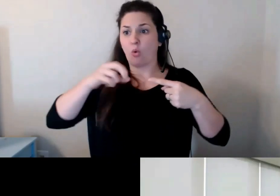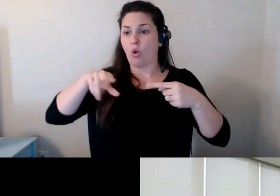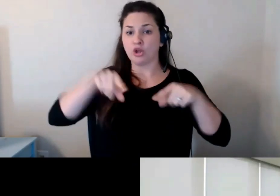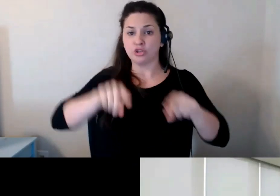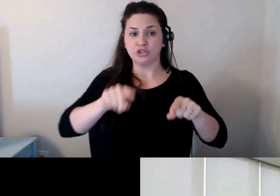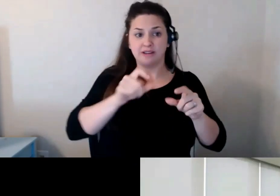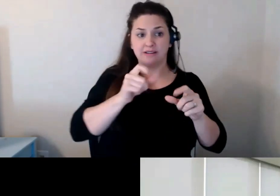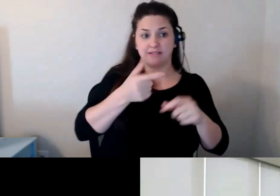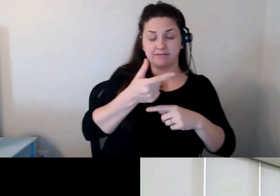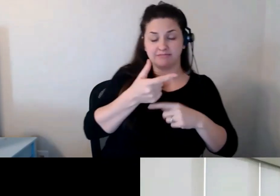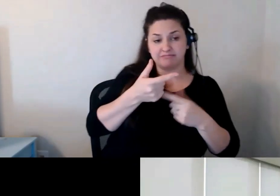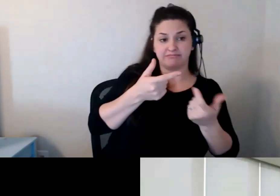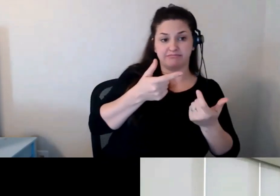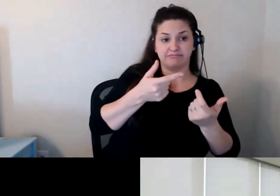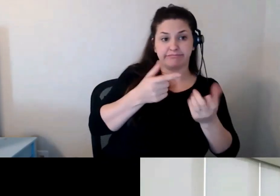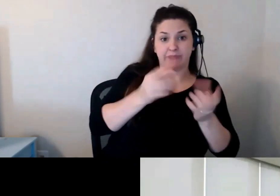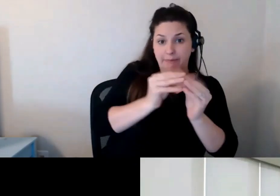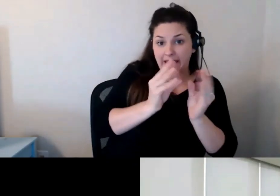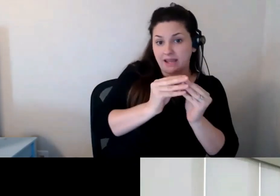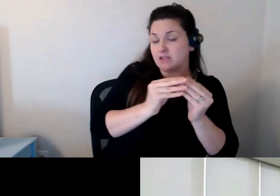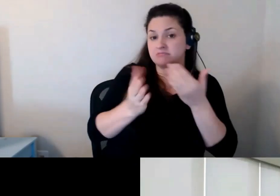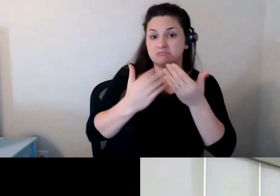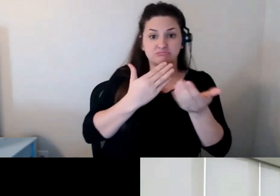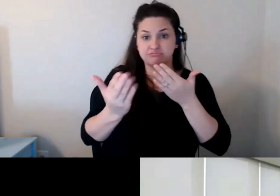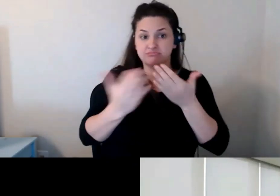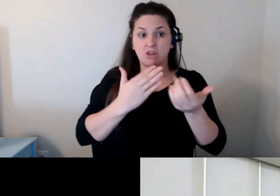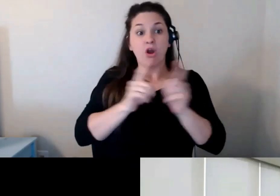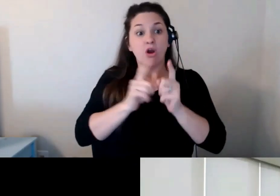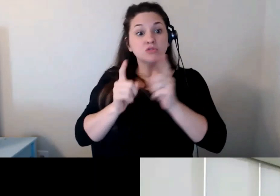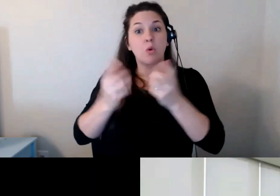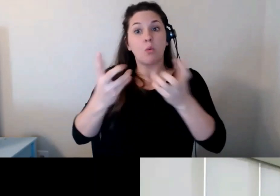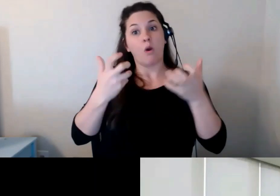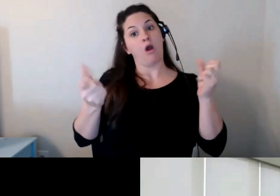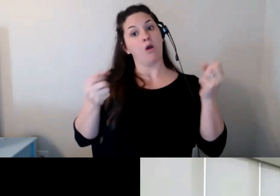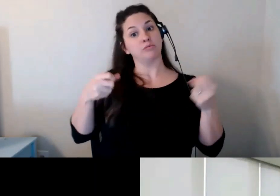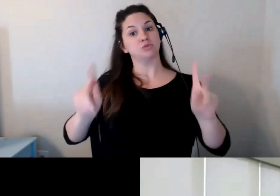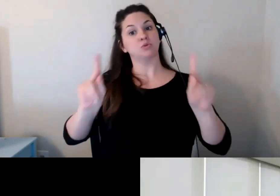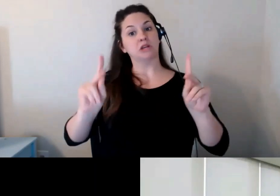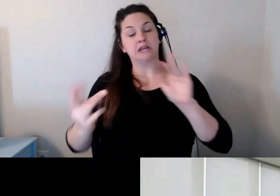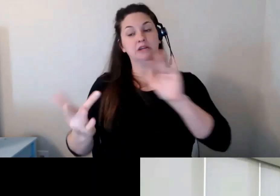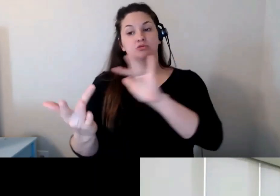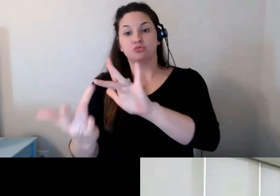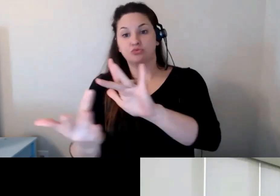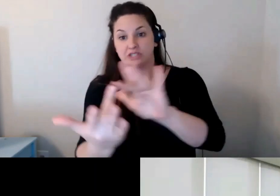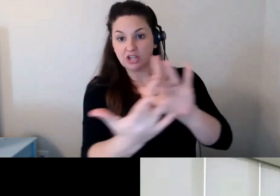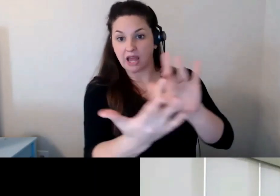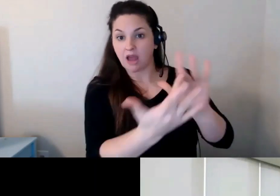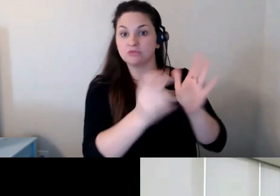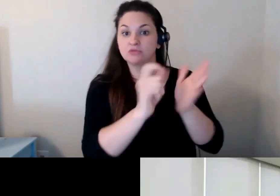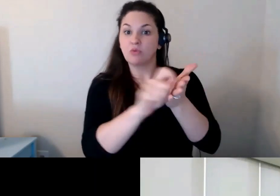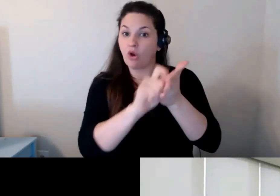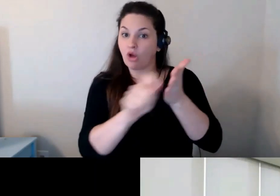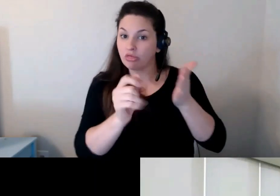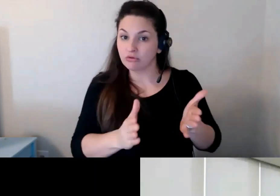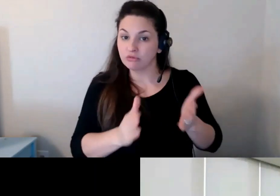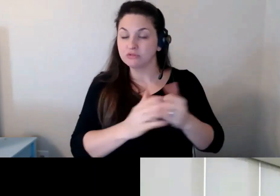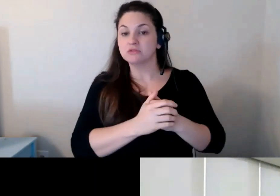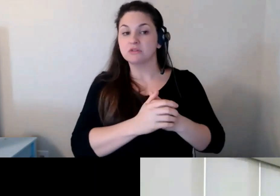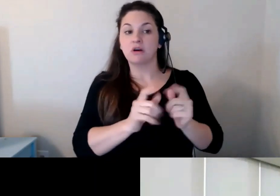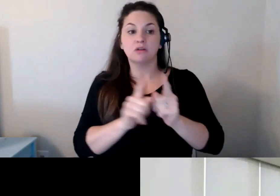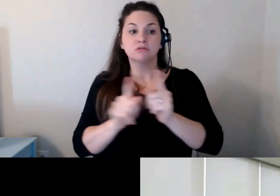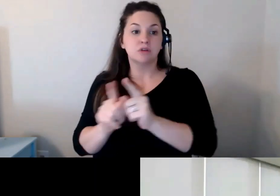an opportunity to reach out to authors, as well